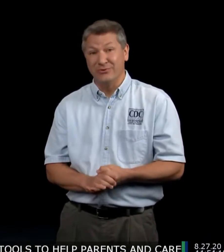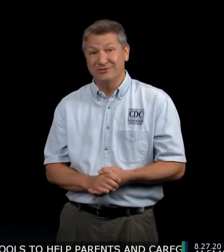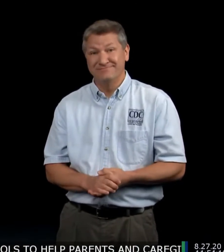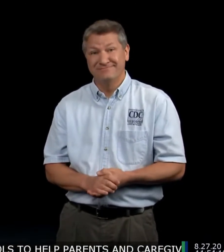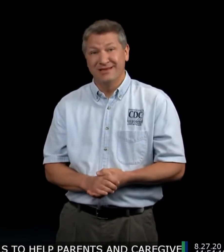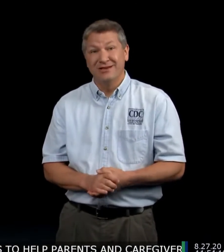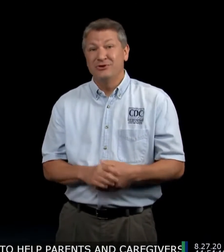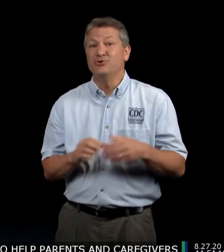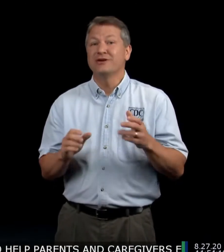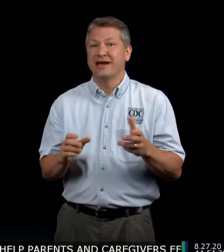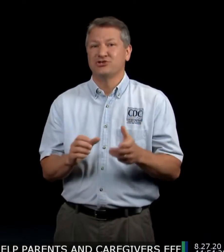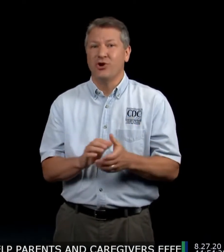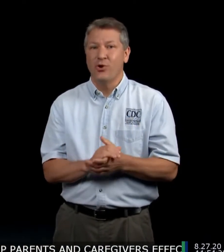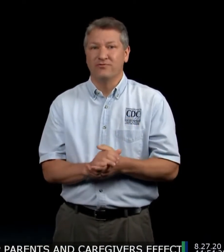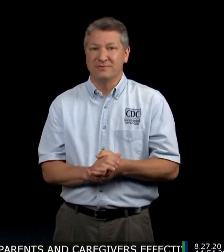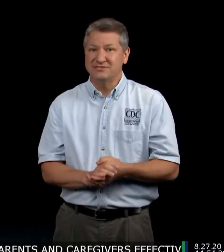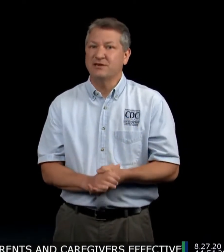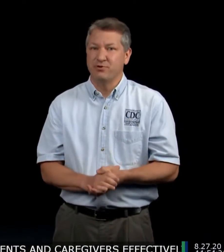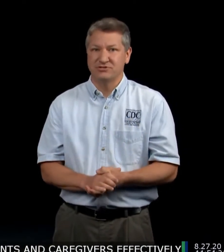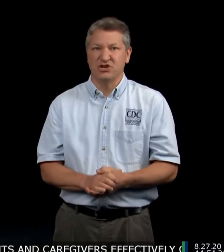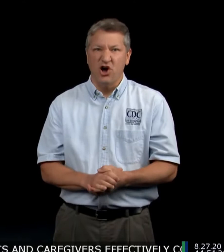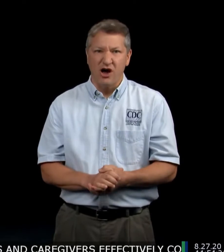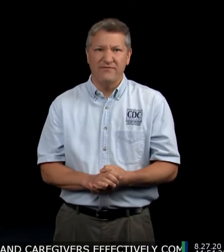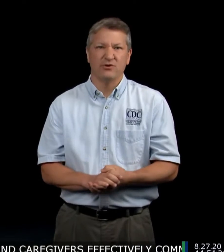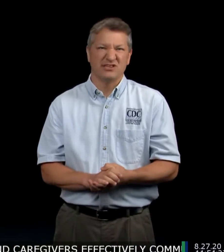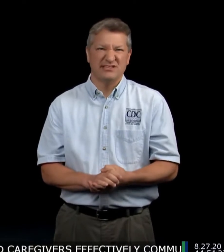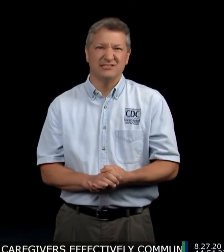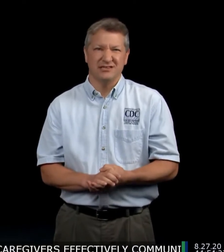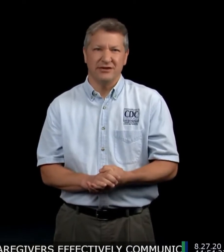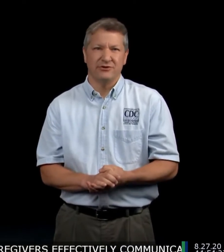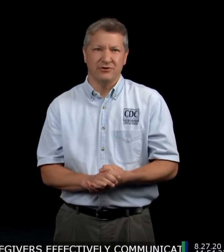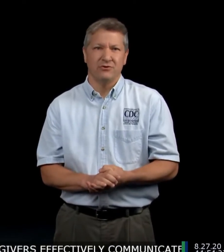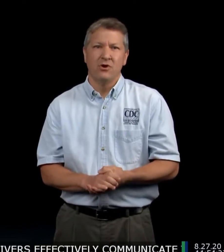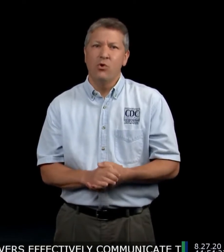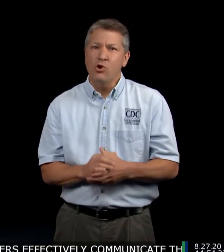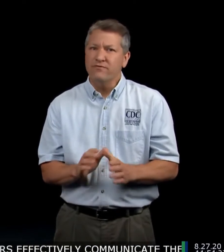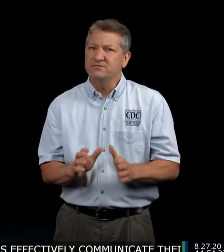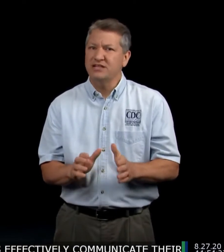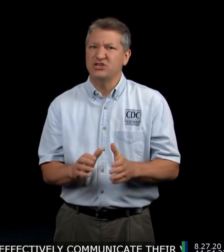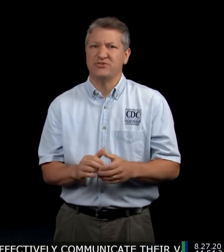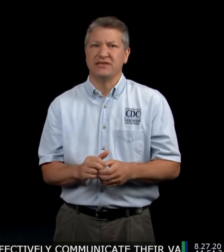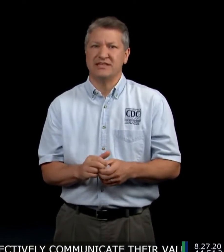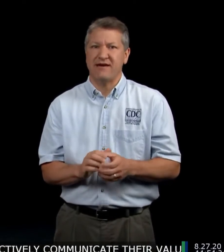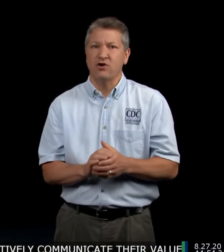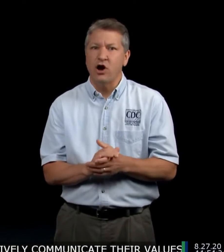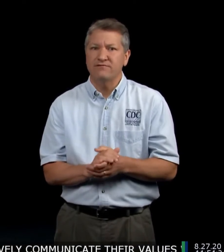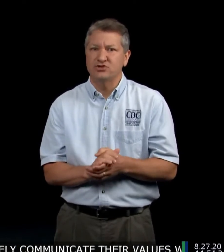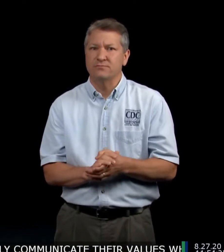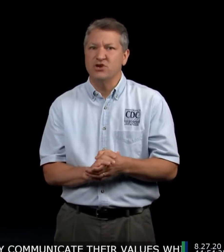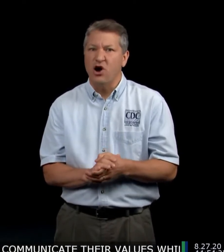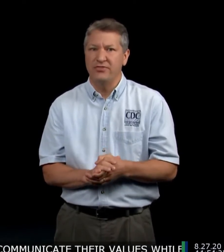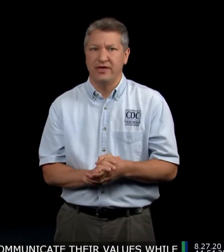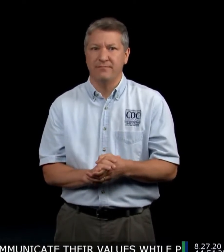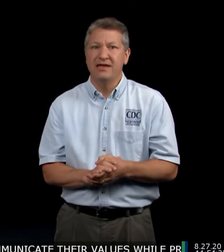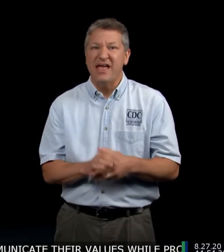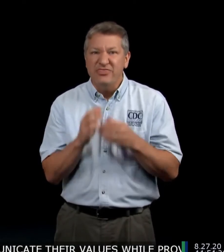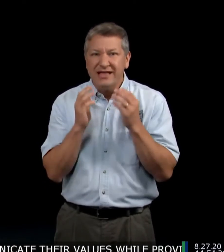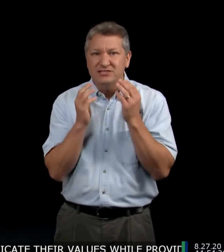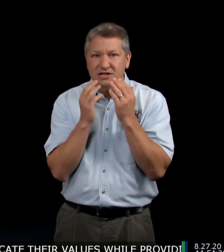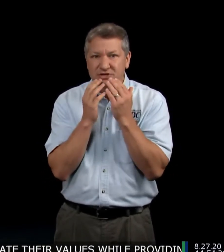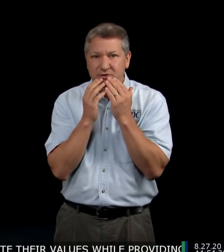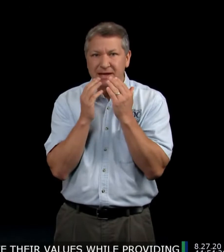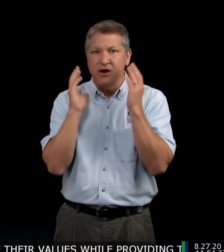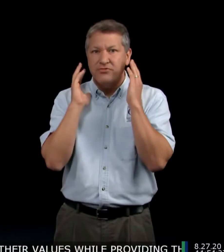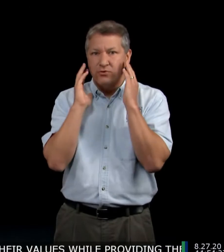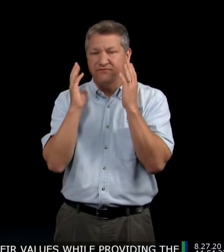like a cold. You can catch a cold from a sick person coughing or sneezing near you, or from touching things that have cough germs on them, and